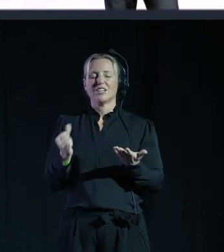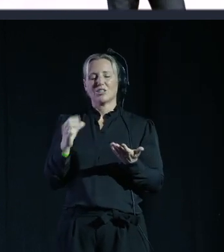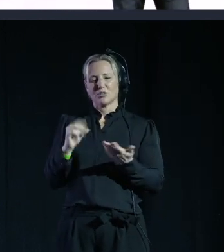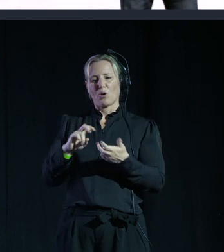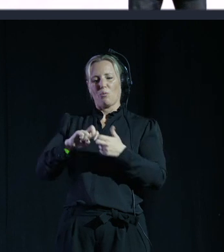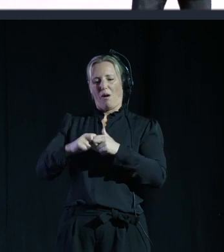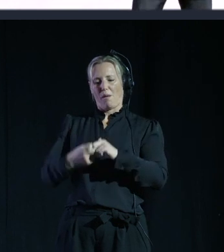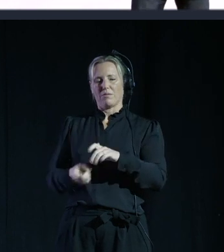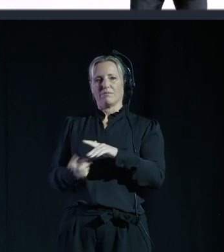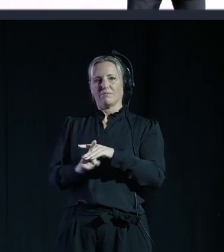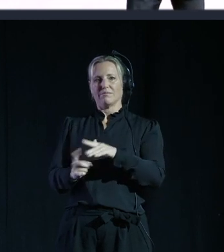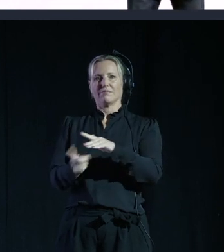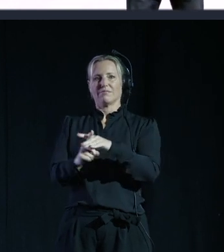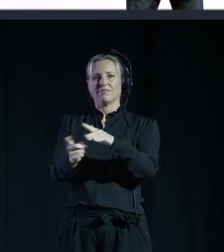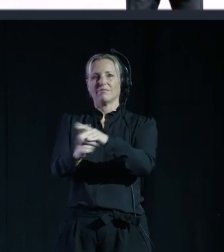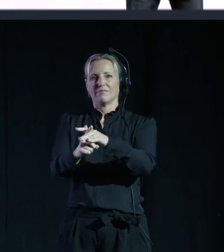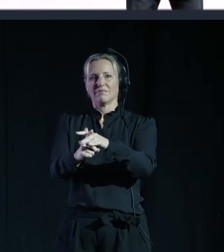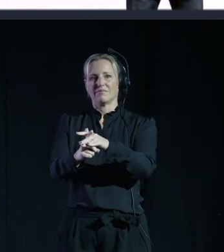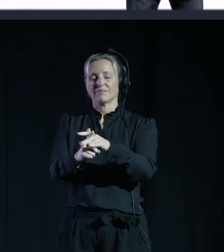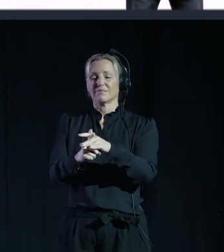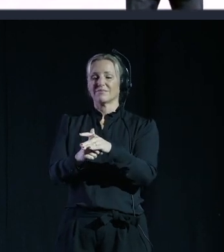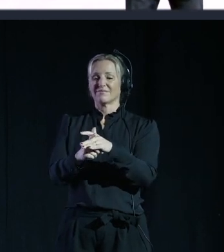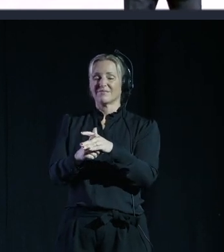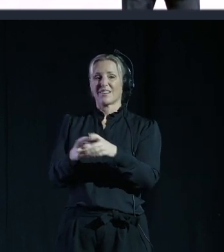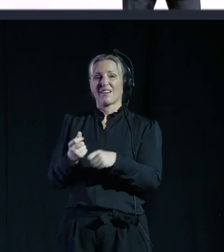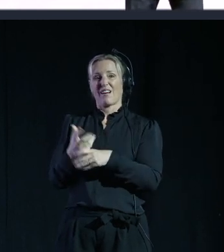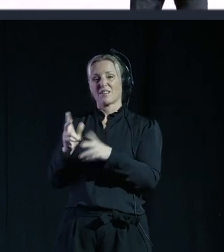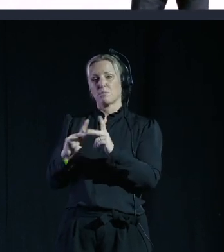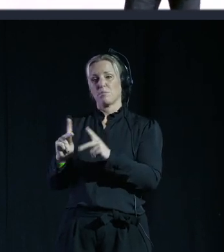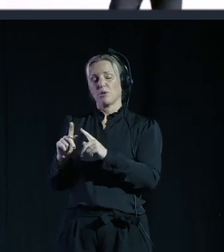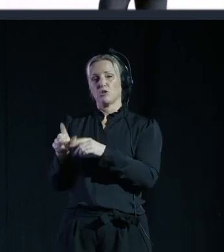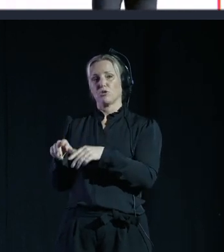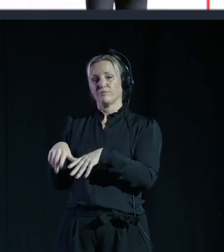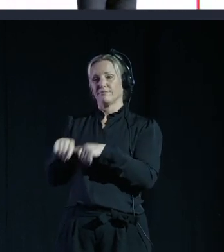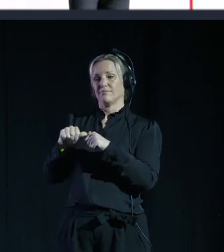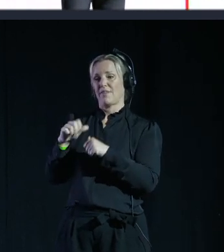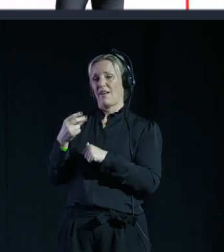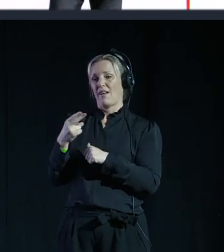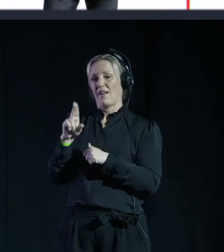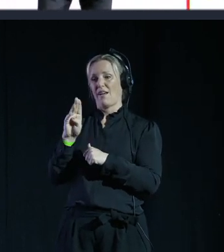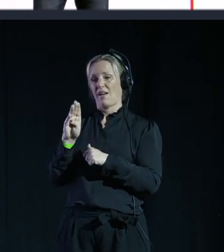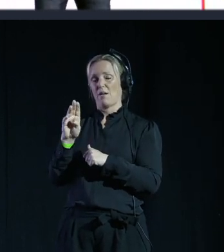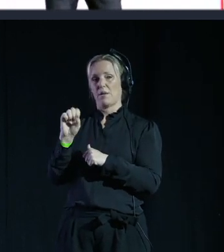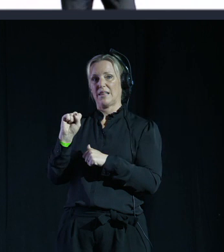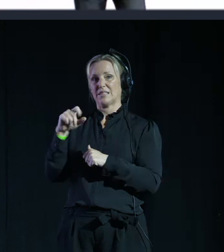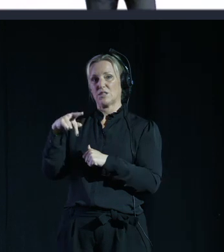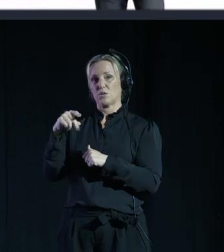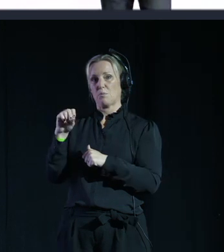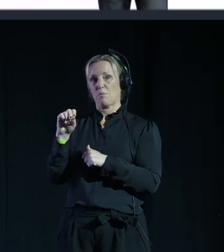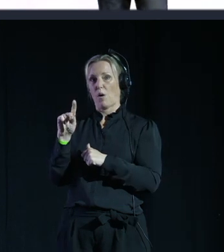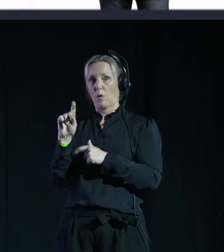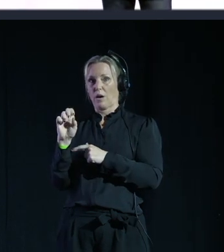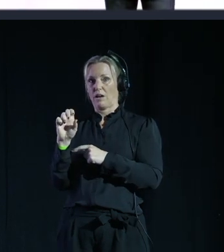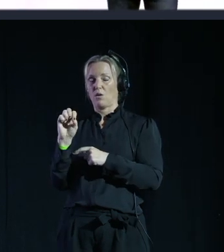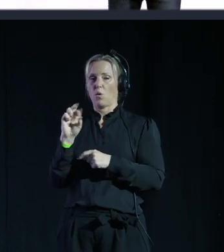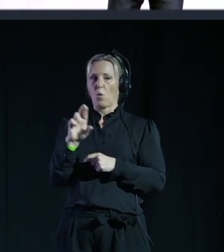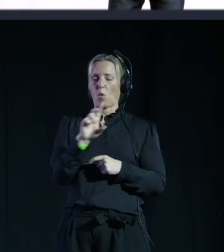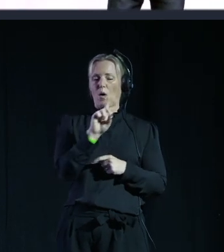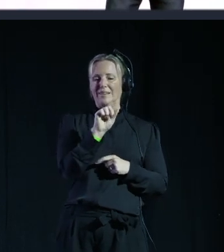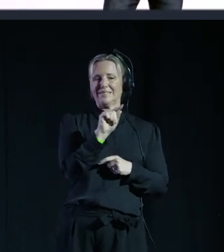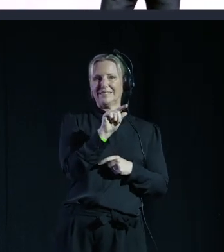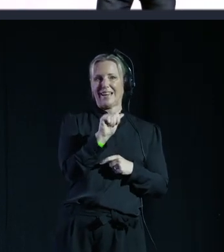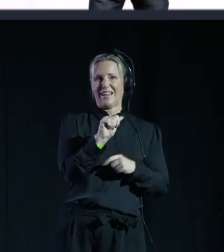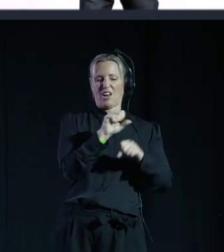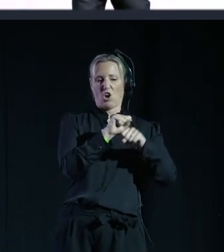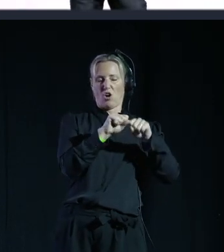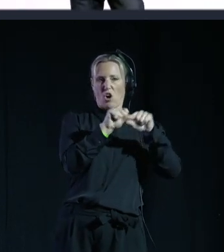problems that are driving people to adopt either hub and spoke or data mesh architectures. And honestly, we fully